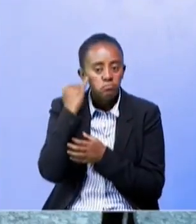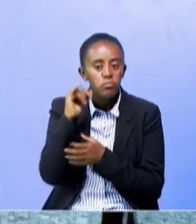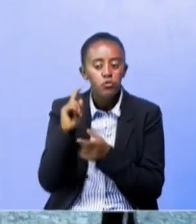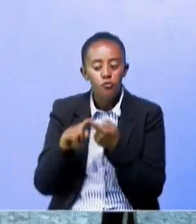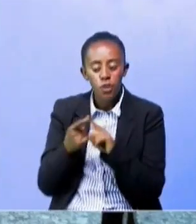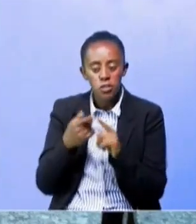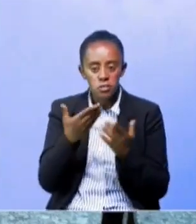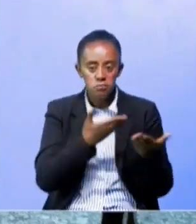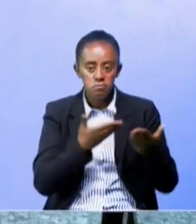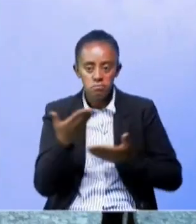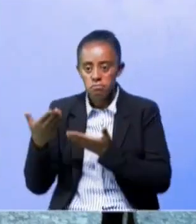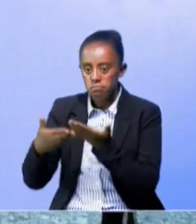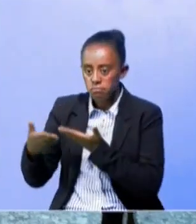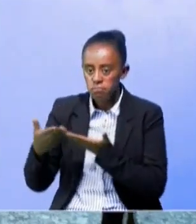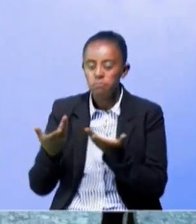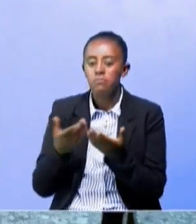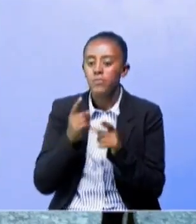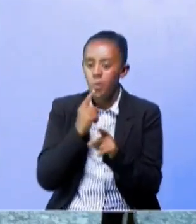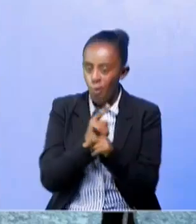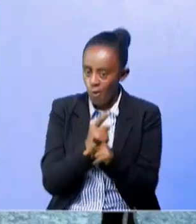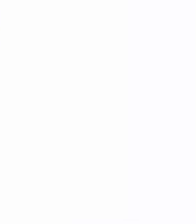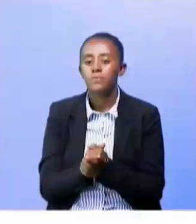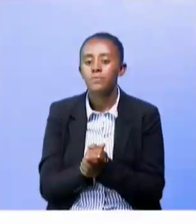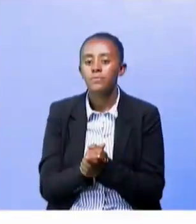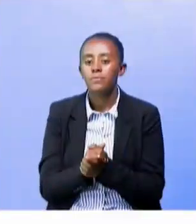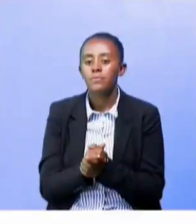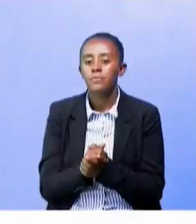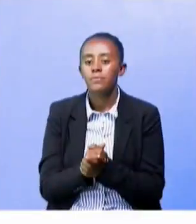friends. All right.